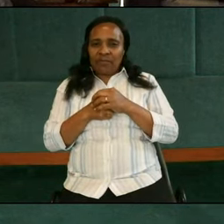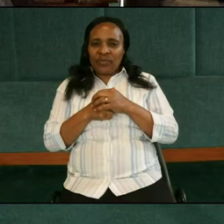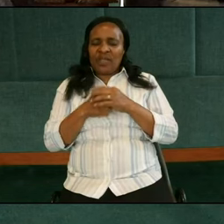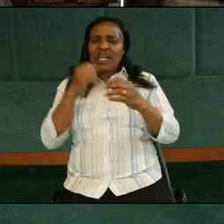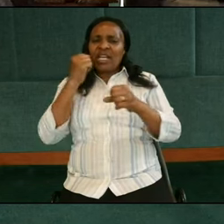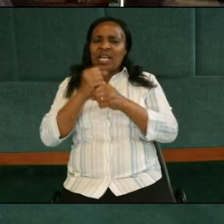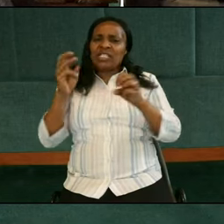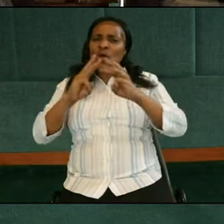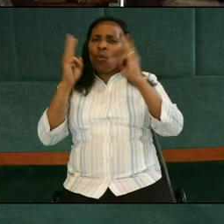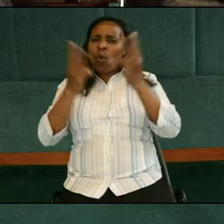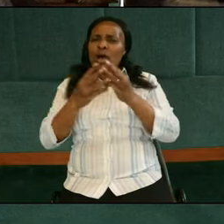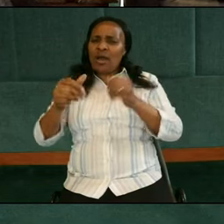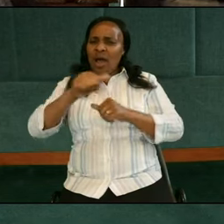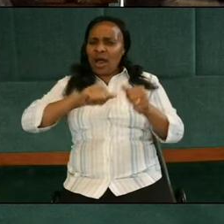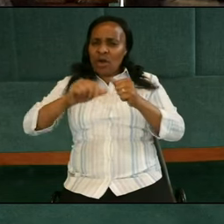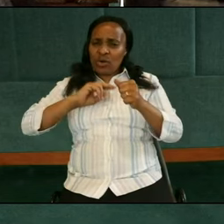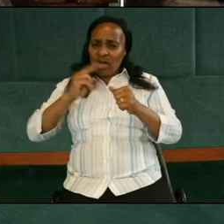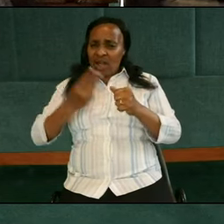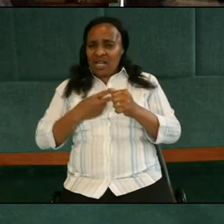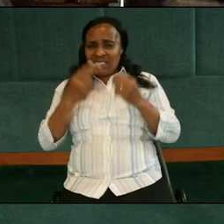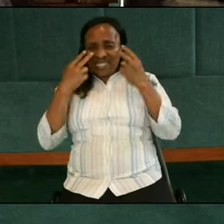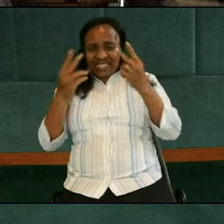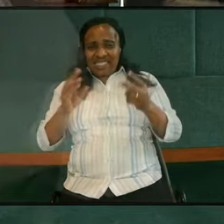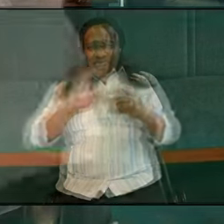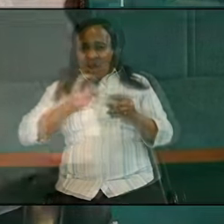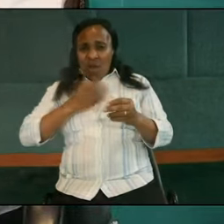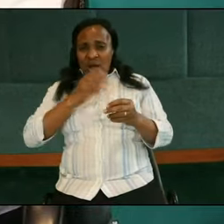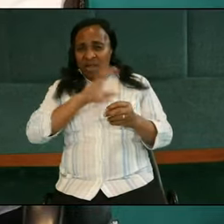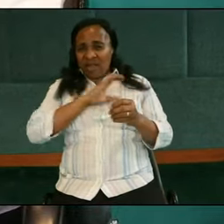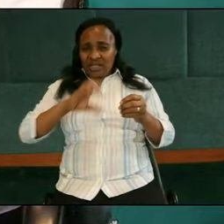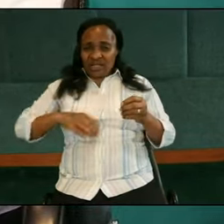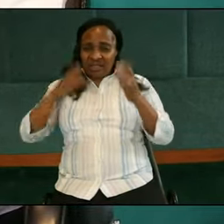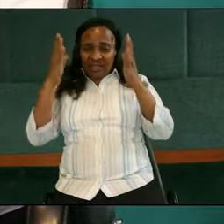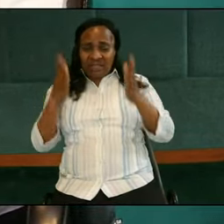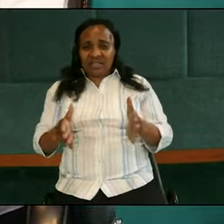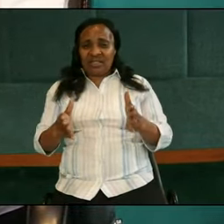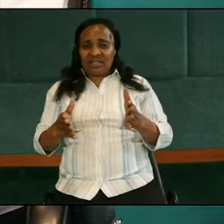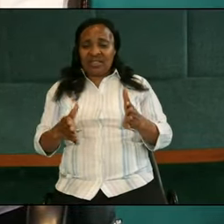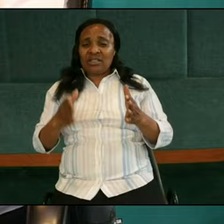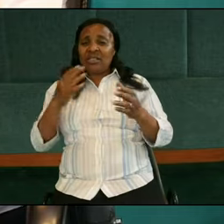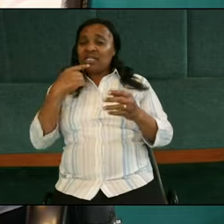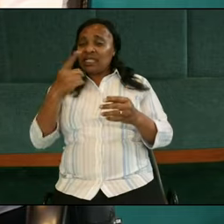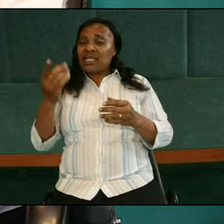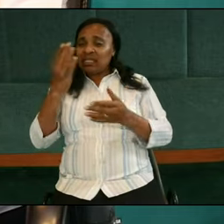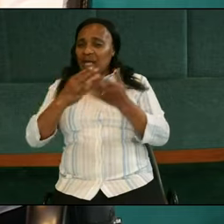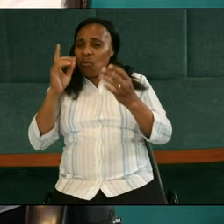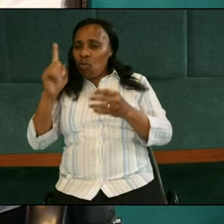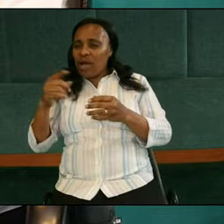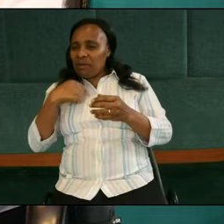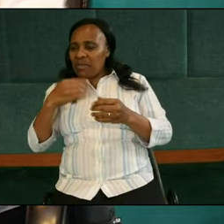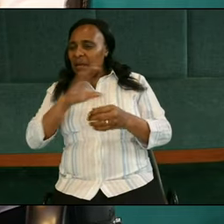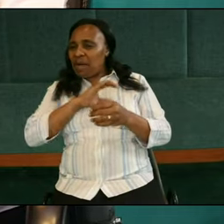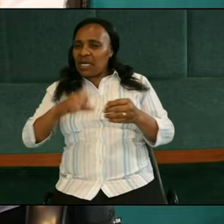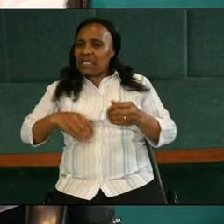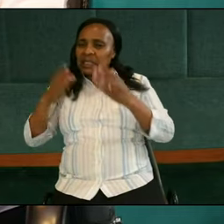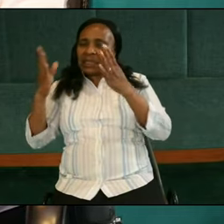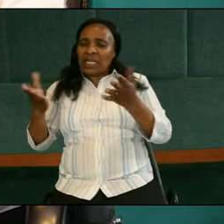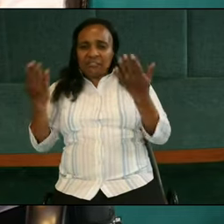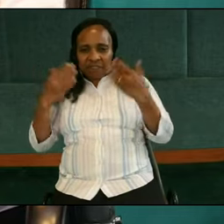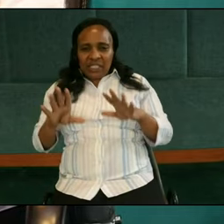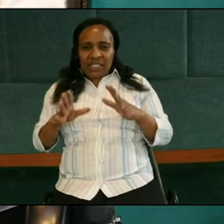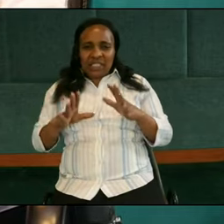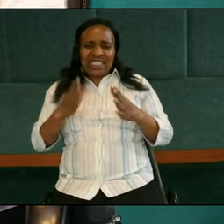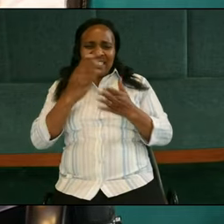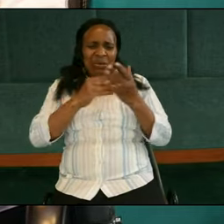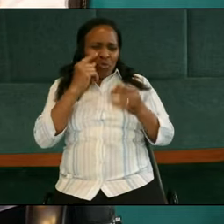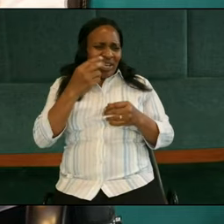does the world around us see our Christianity, or do we have to literally just tell someone, I am a Christian, I'm an Adventist? Can someone just look